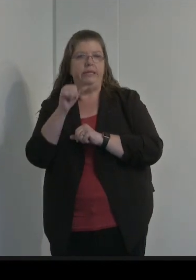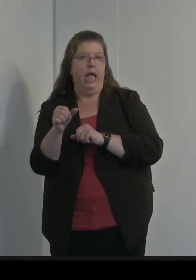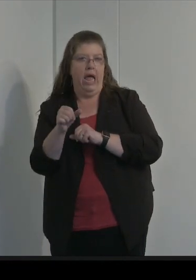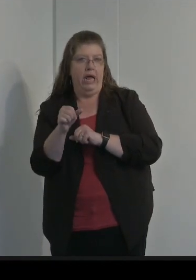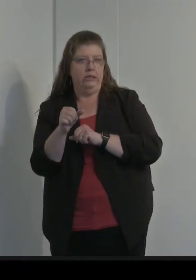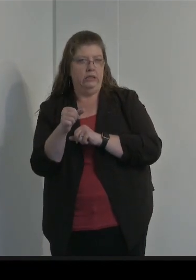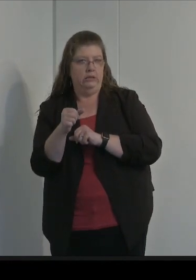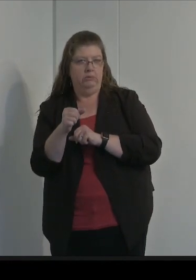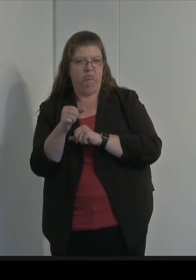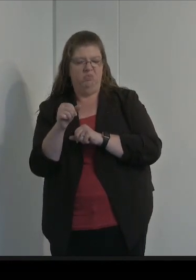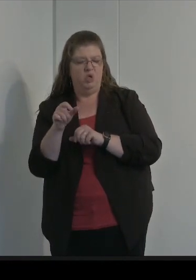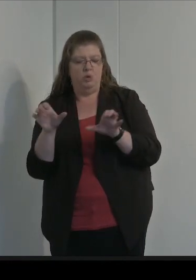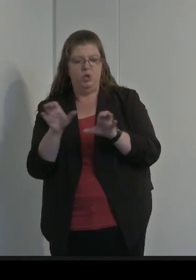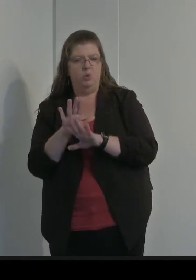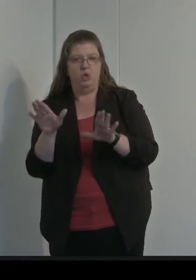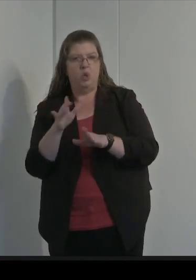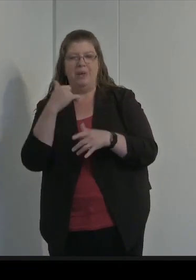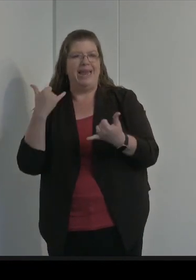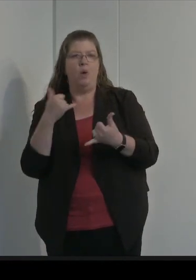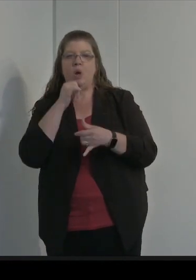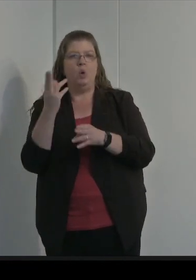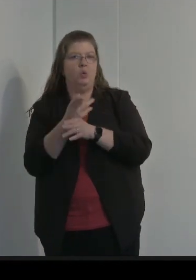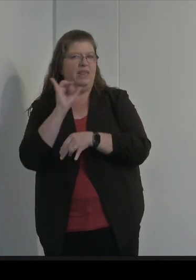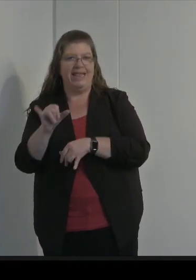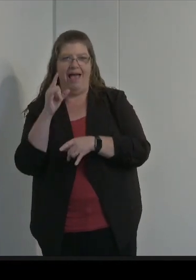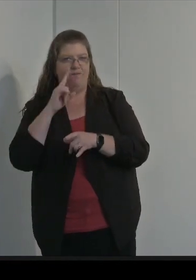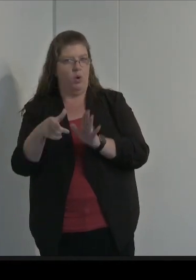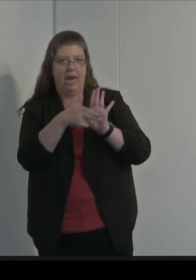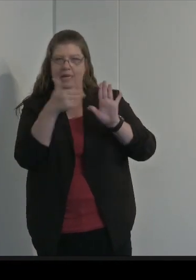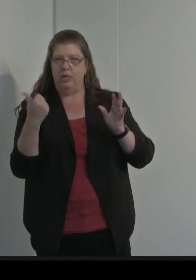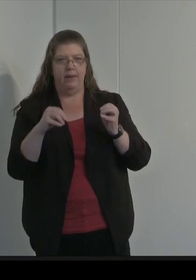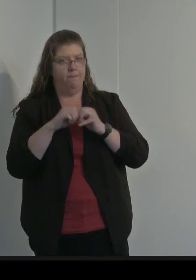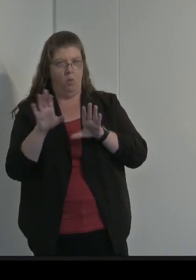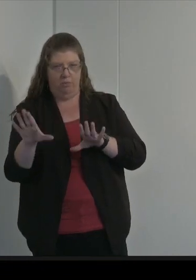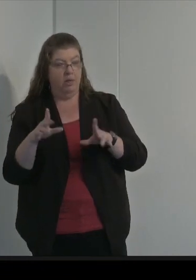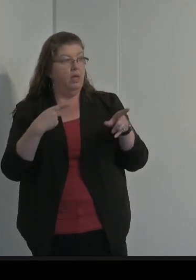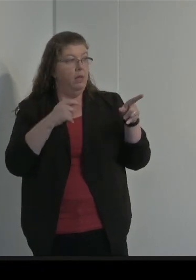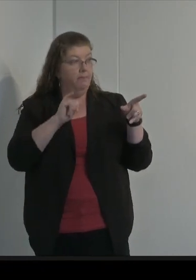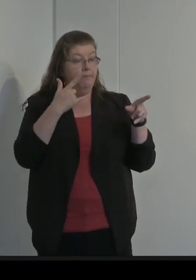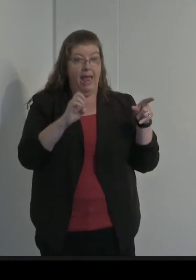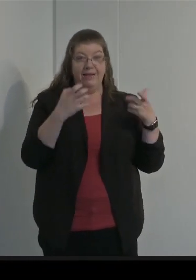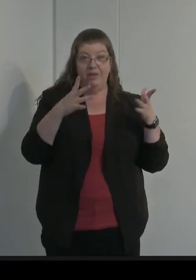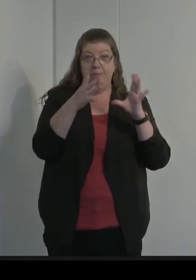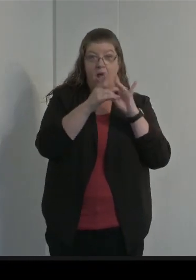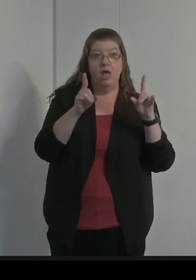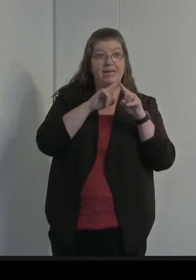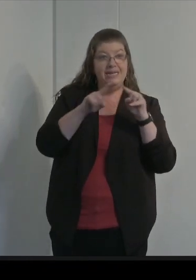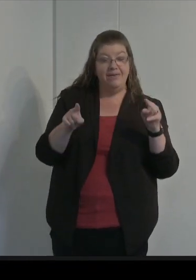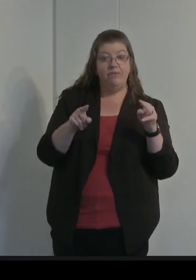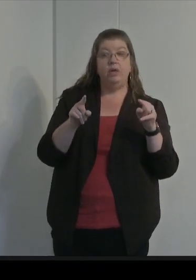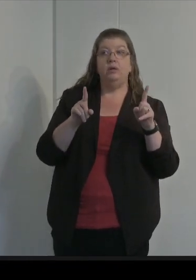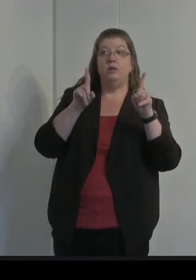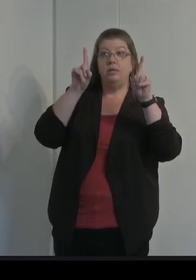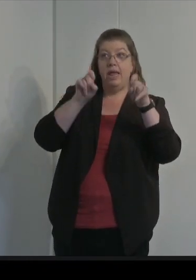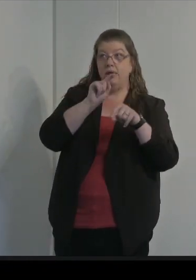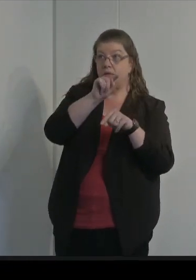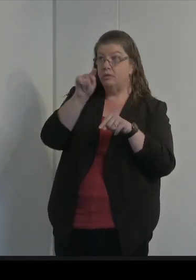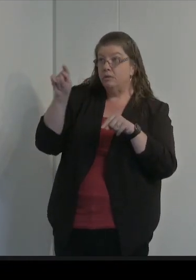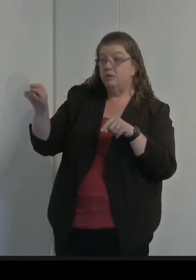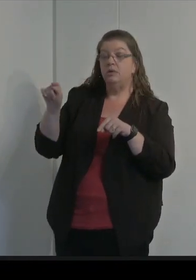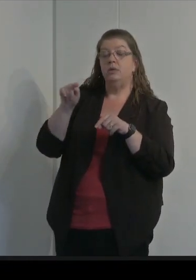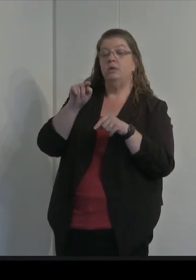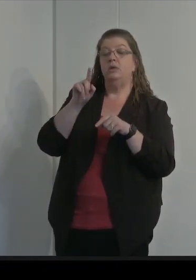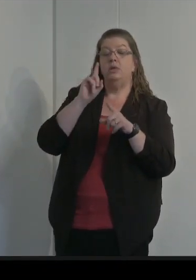not something that should be done, and nobody is doing that. Paige mentioned that there are different platforms that do PCRs,